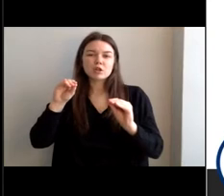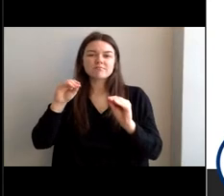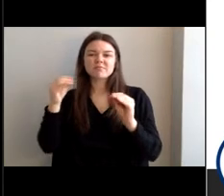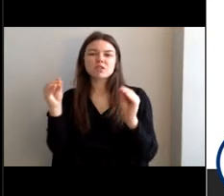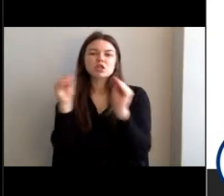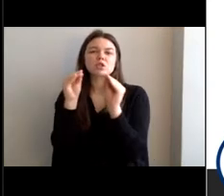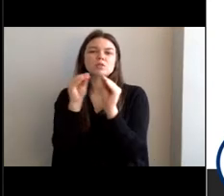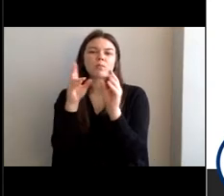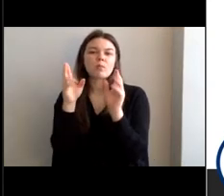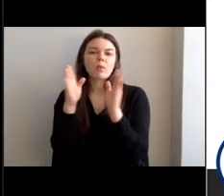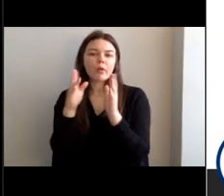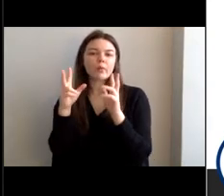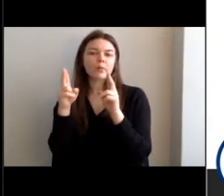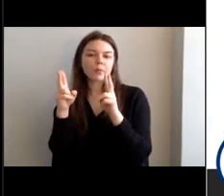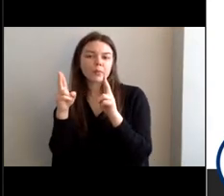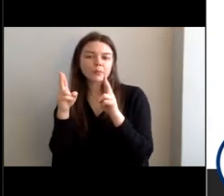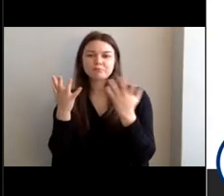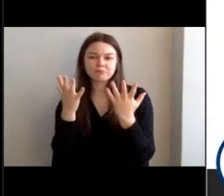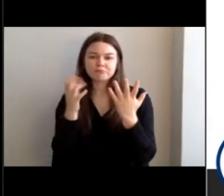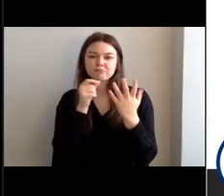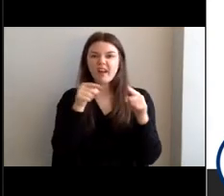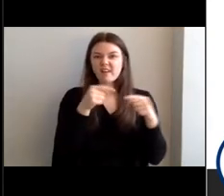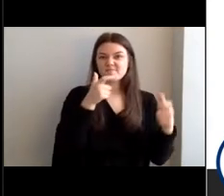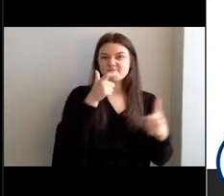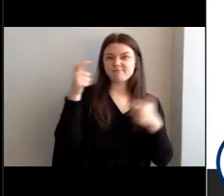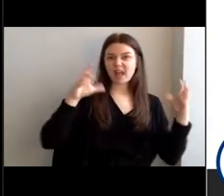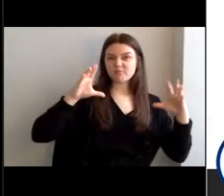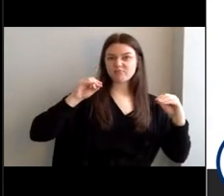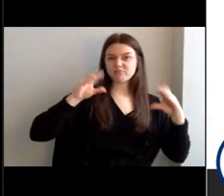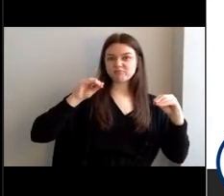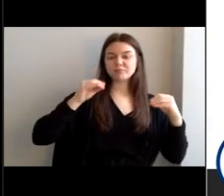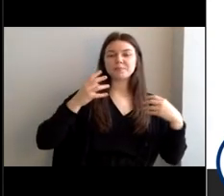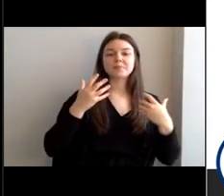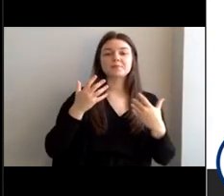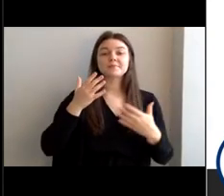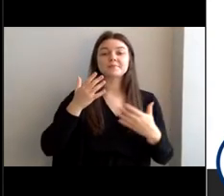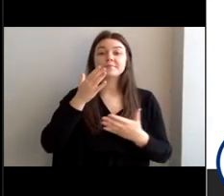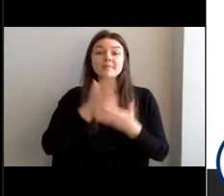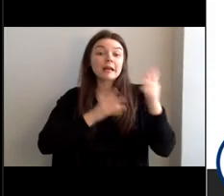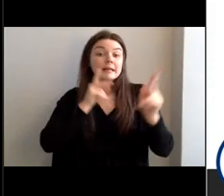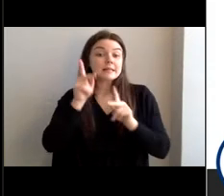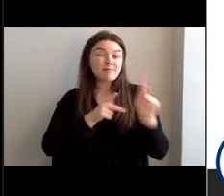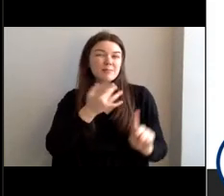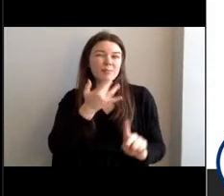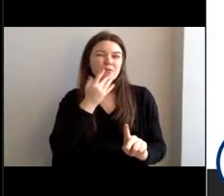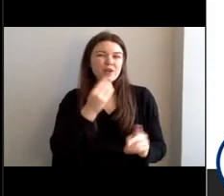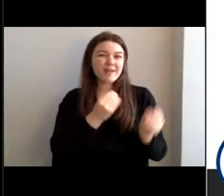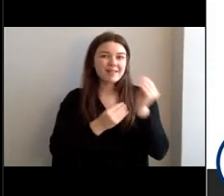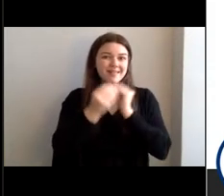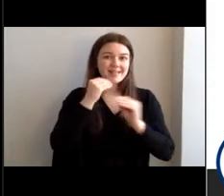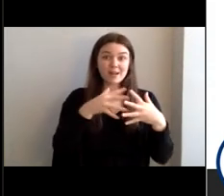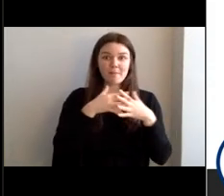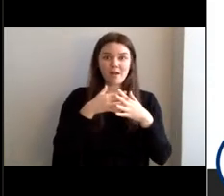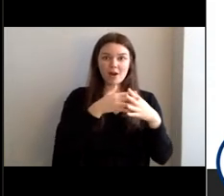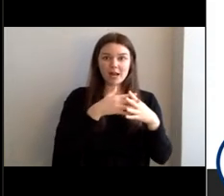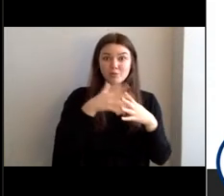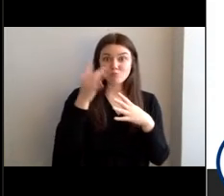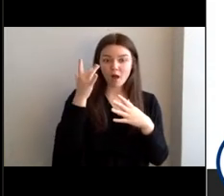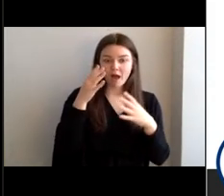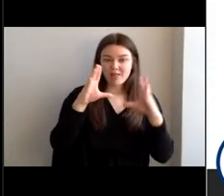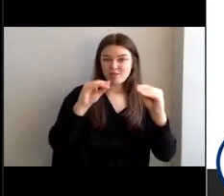claws. So some people may like to eat the American lobster because that meat that's in